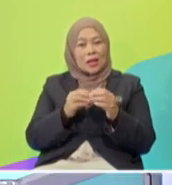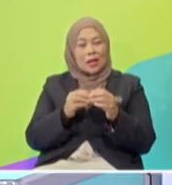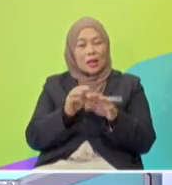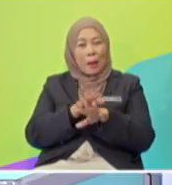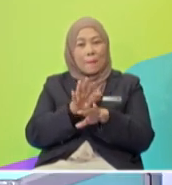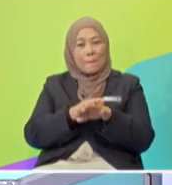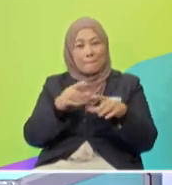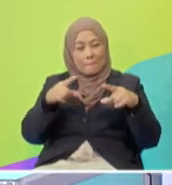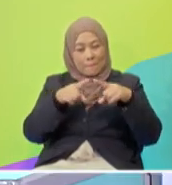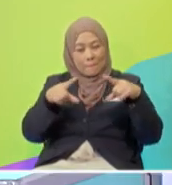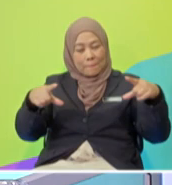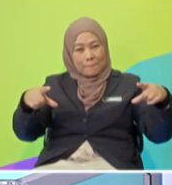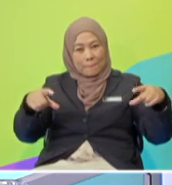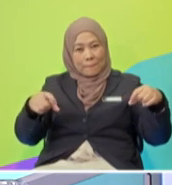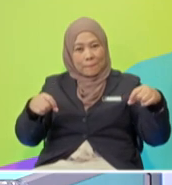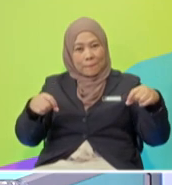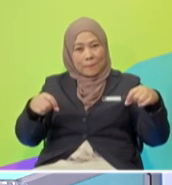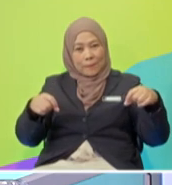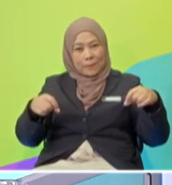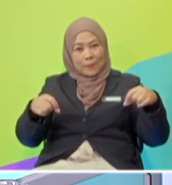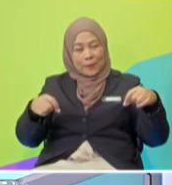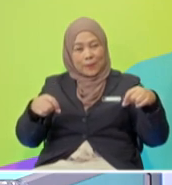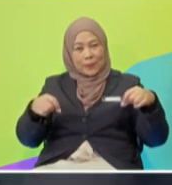And it sounds like this.